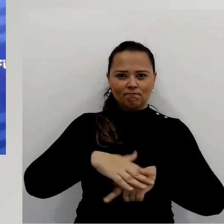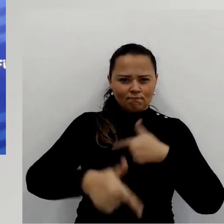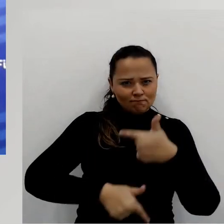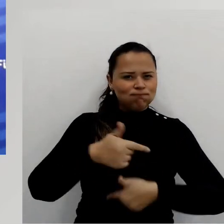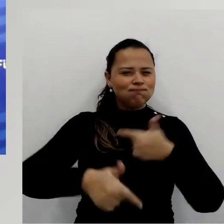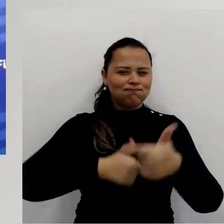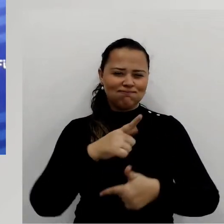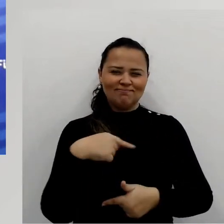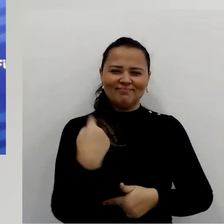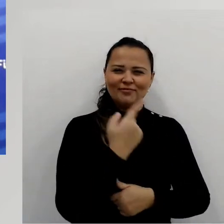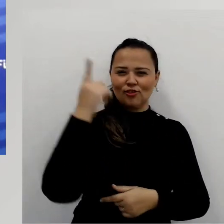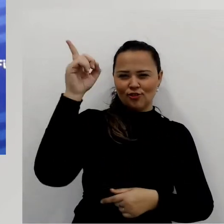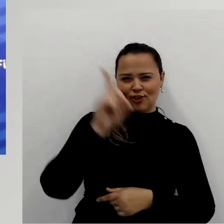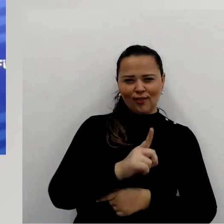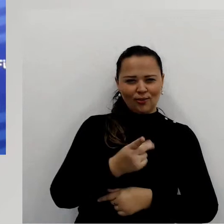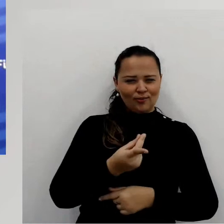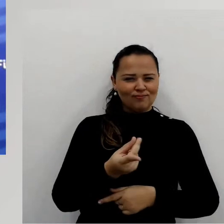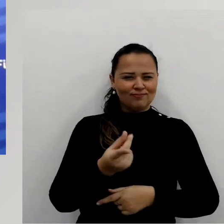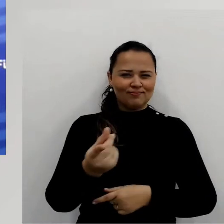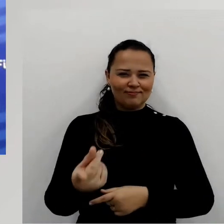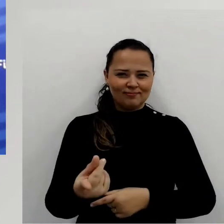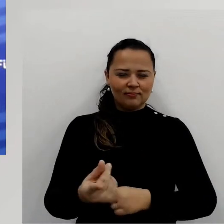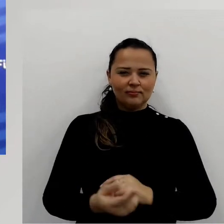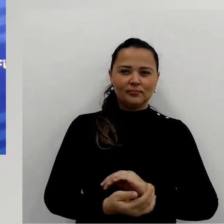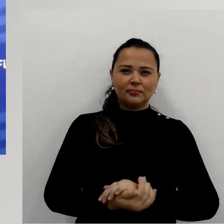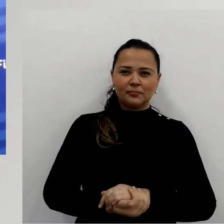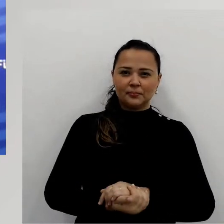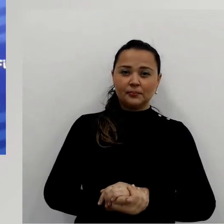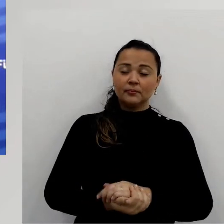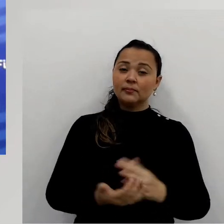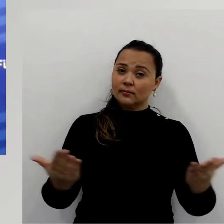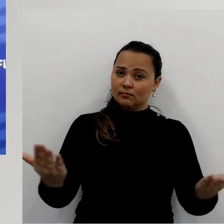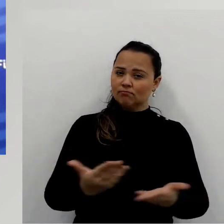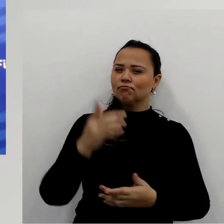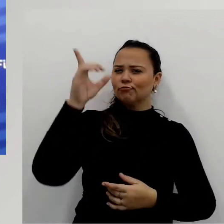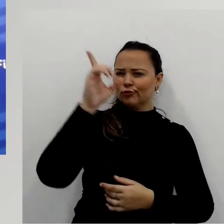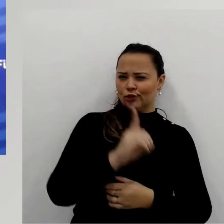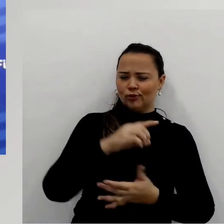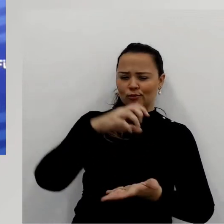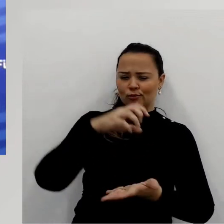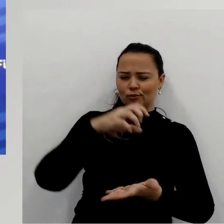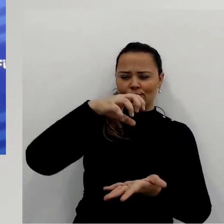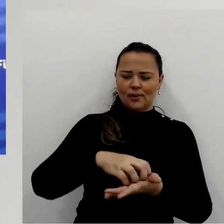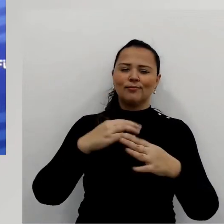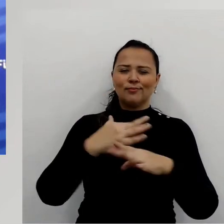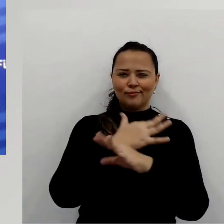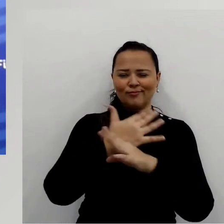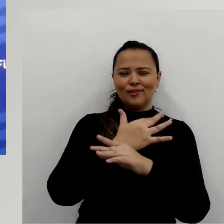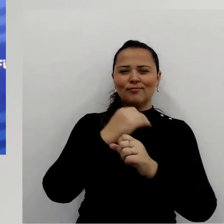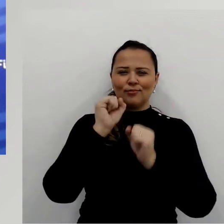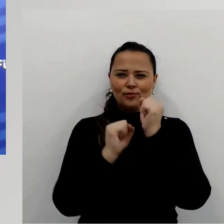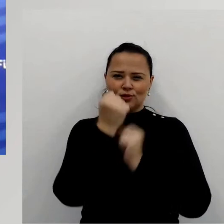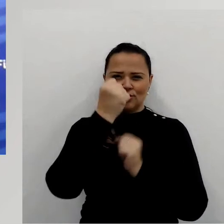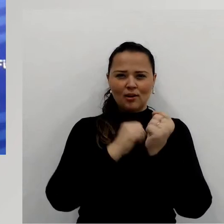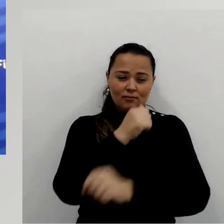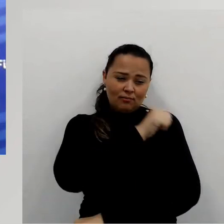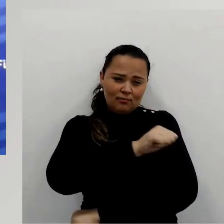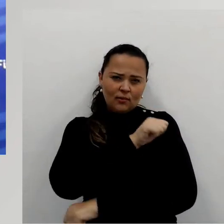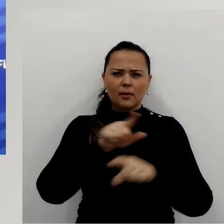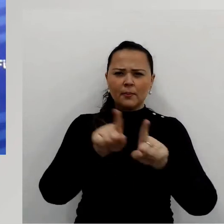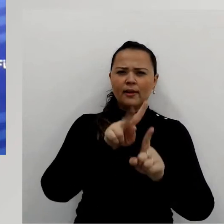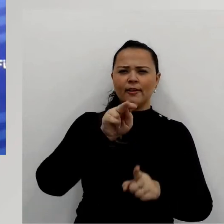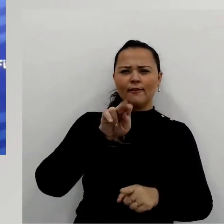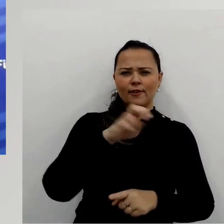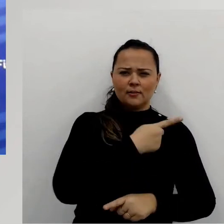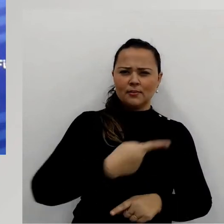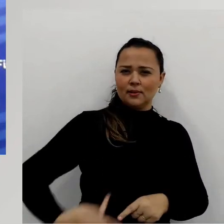active members of our board. He's also a secretary director of the Center of Rio de Janeiro and vice